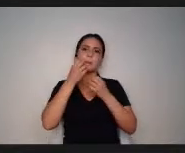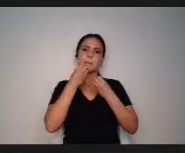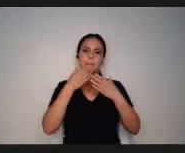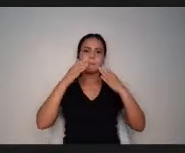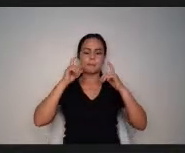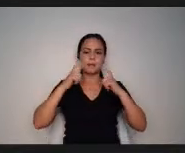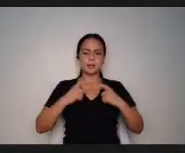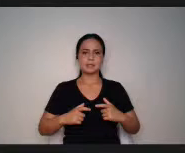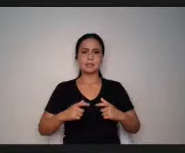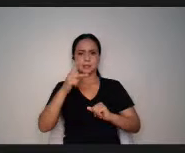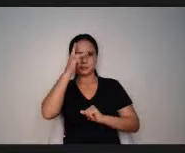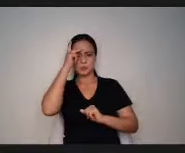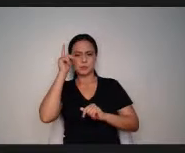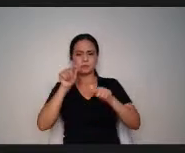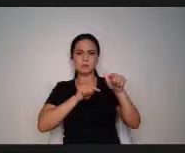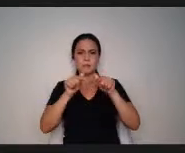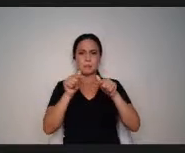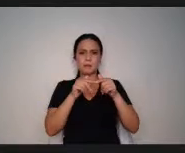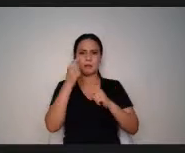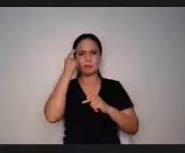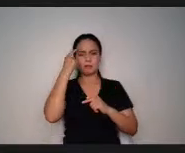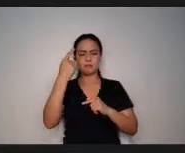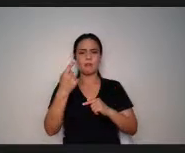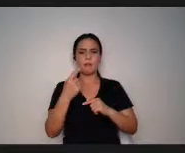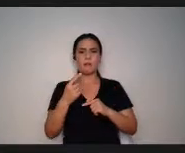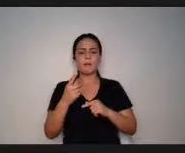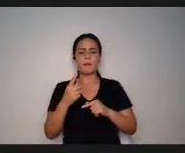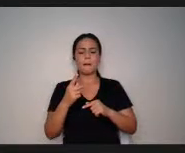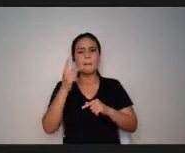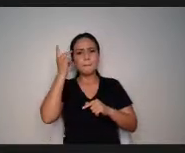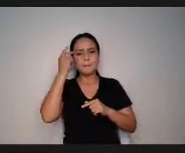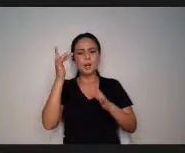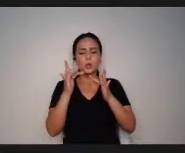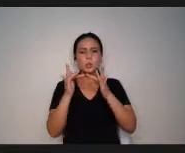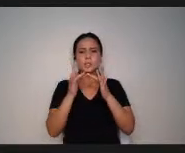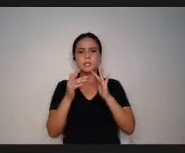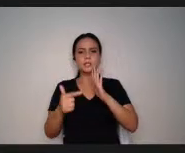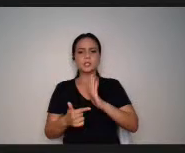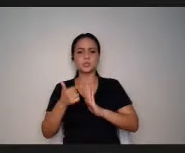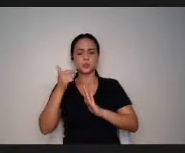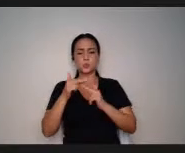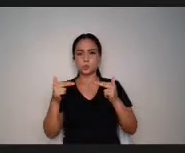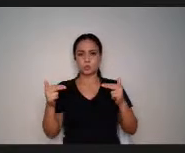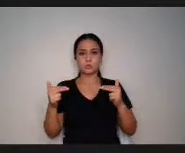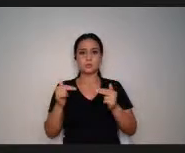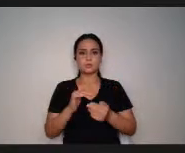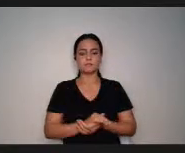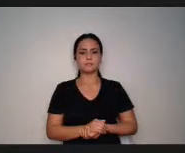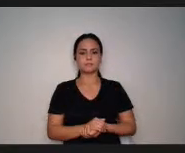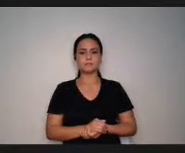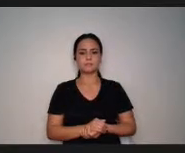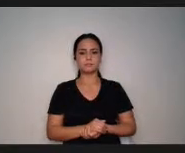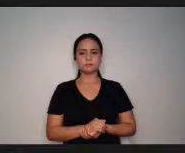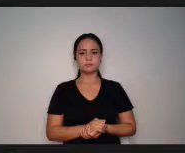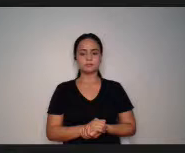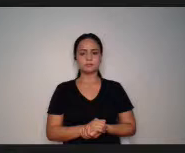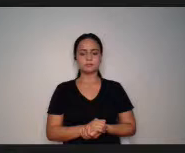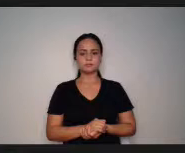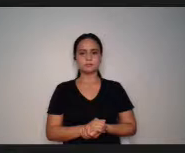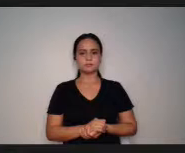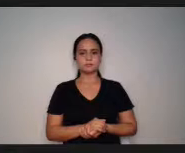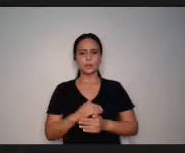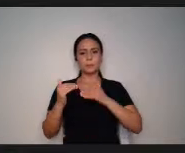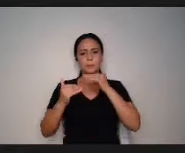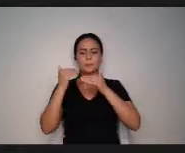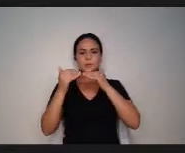to link together two silos, occupational health and safety with health promotion or wellness. Wellness has become